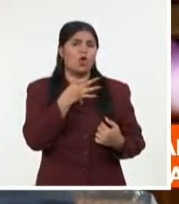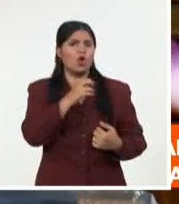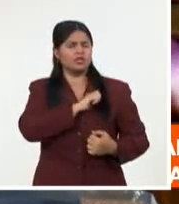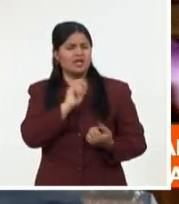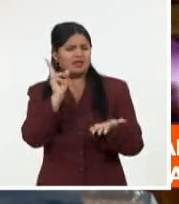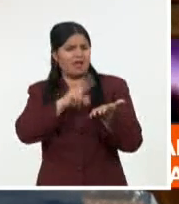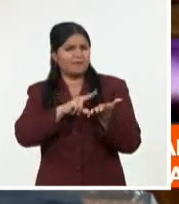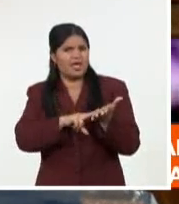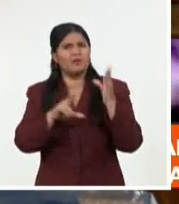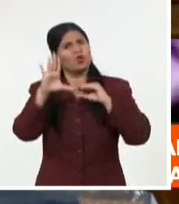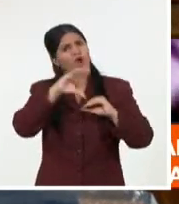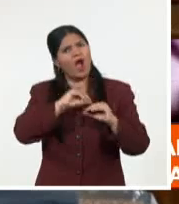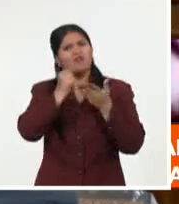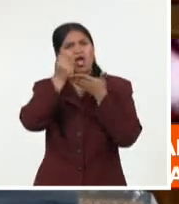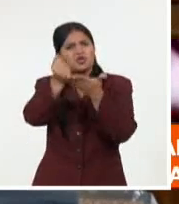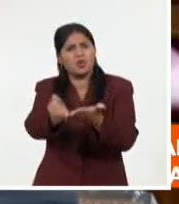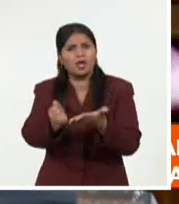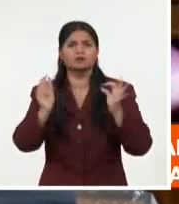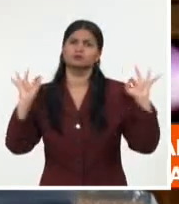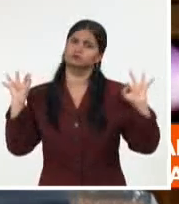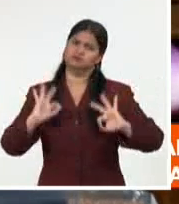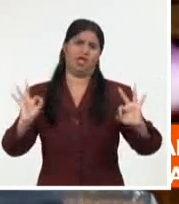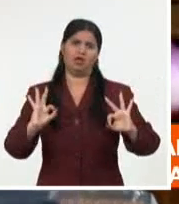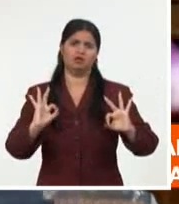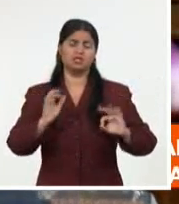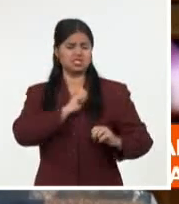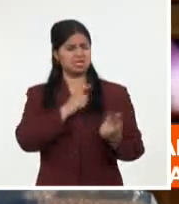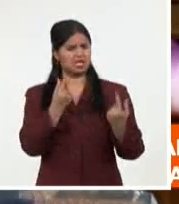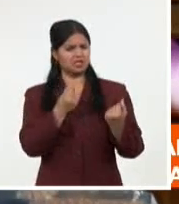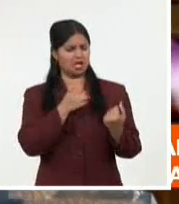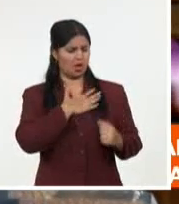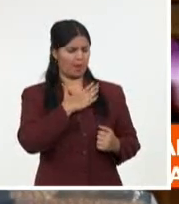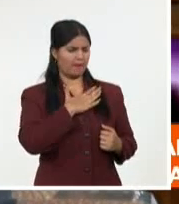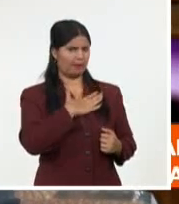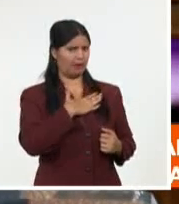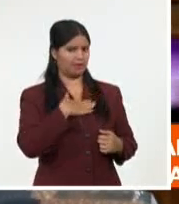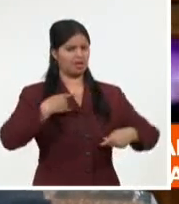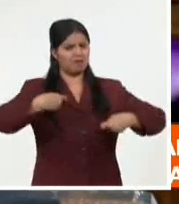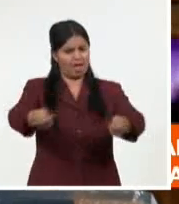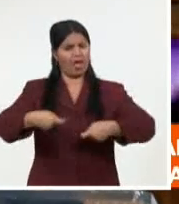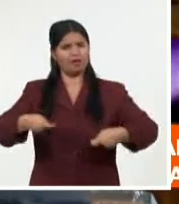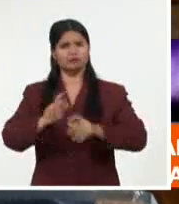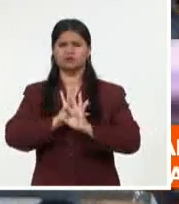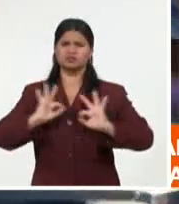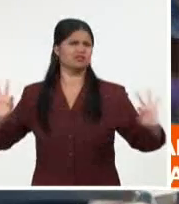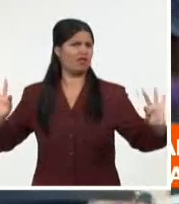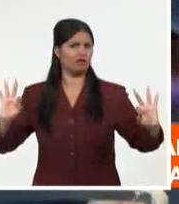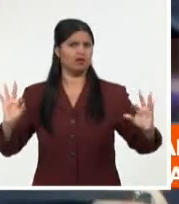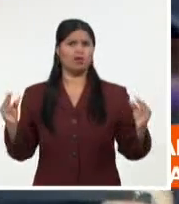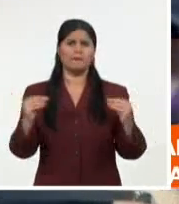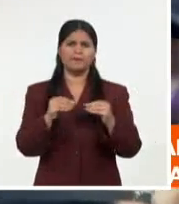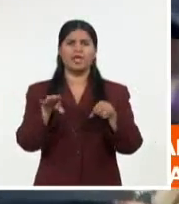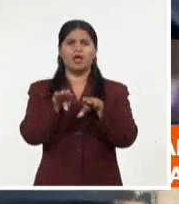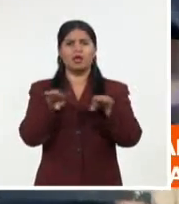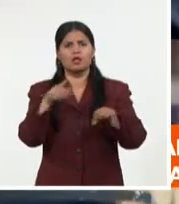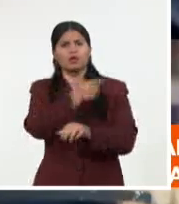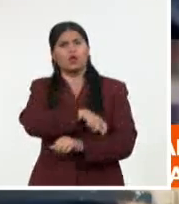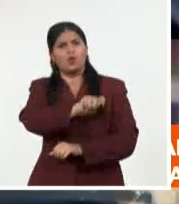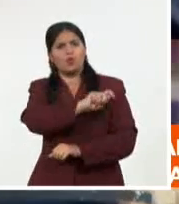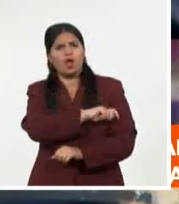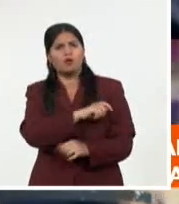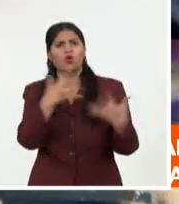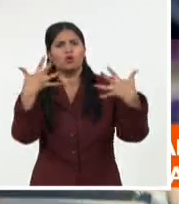desafíos de manera efectiva y satisfactoria: la unidad e integración de los pueblos. Fidel